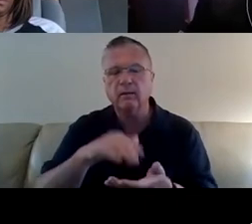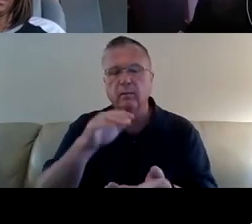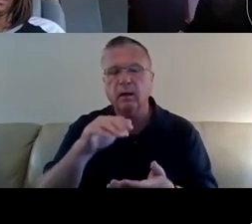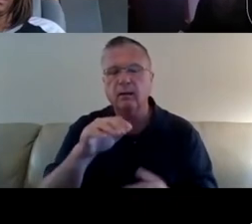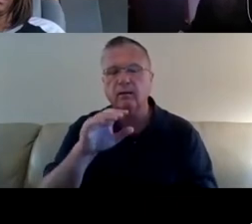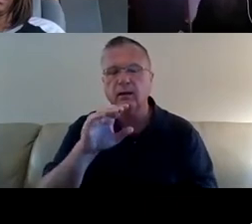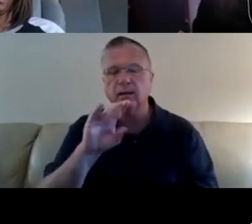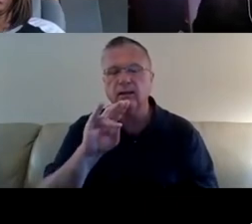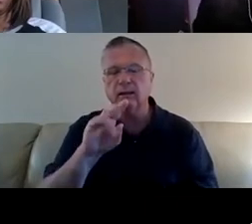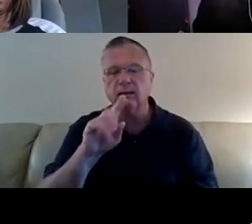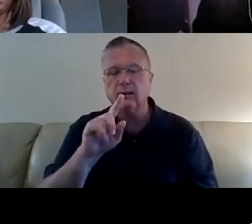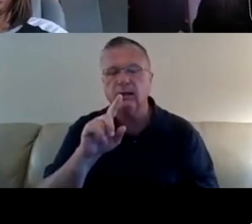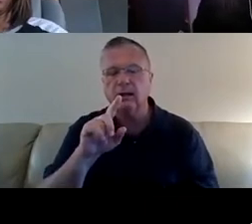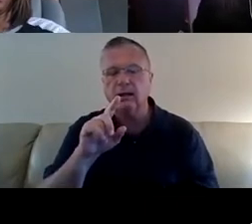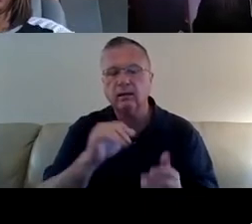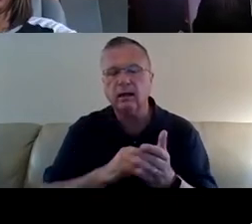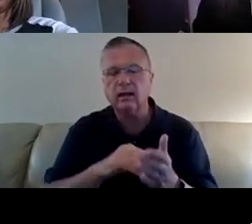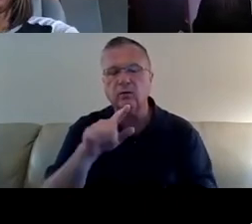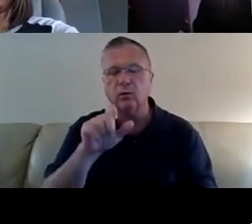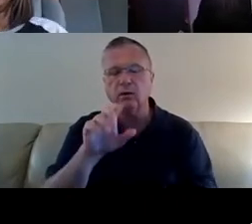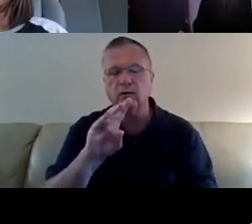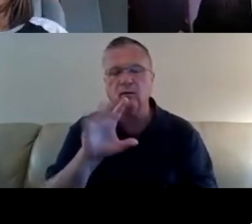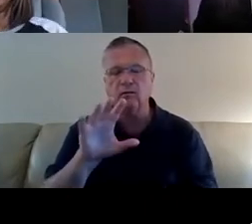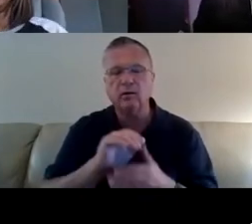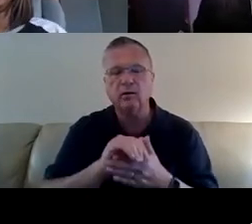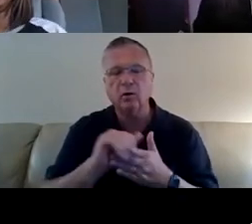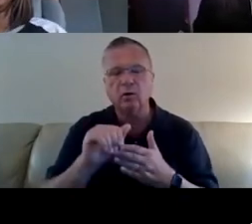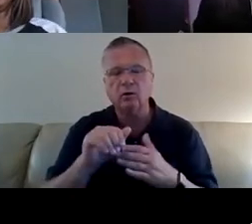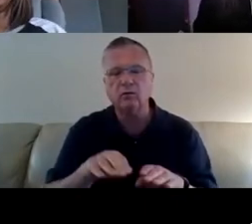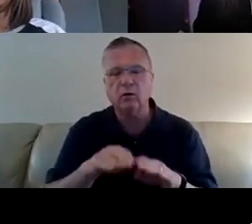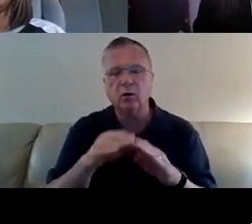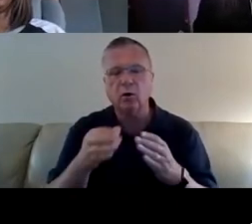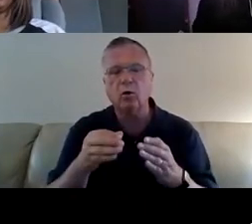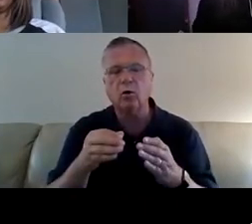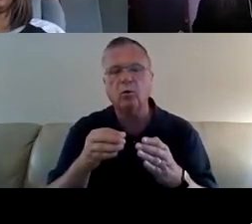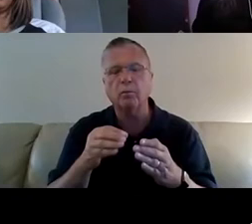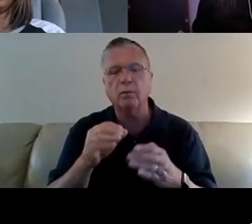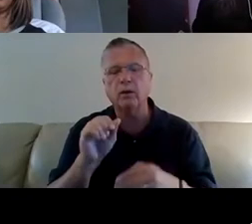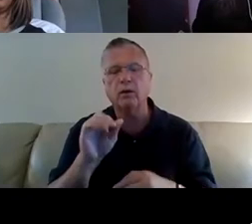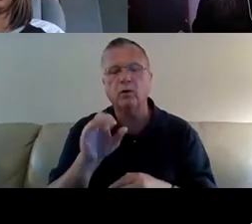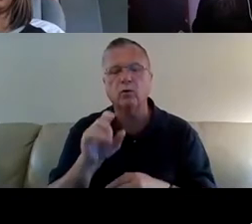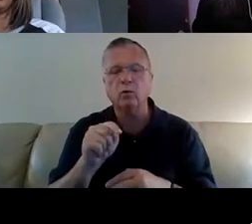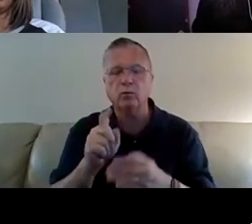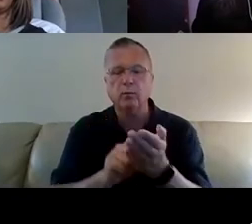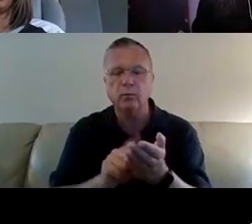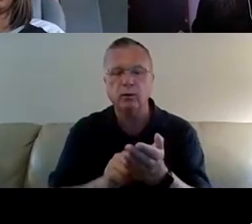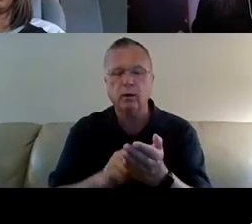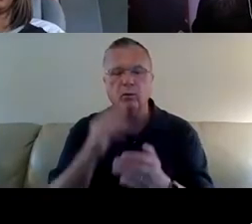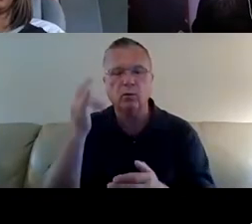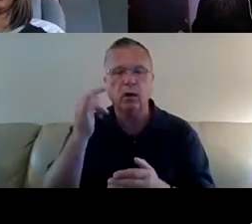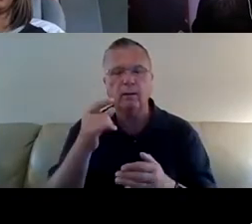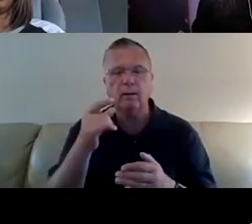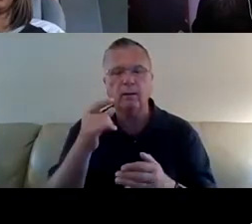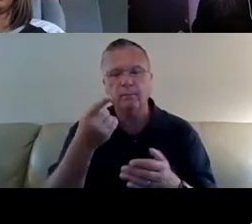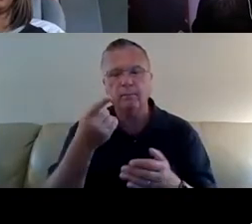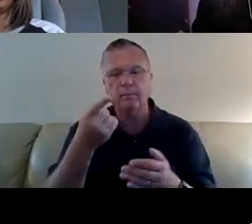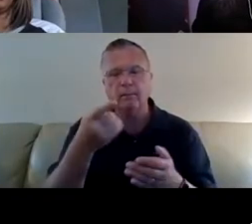$7,175 for open enrollment printing service due to print shop closure during the